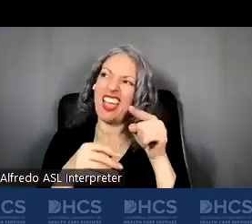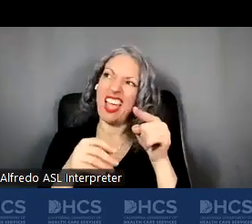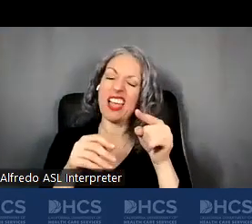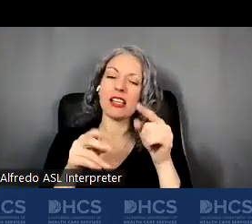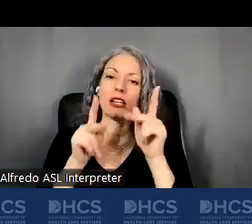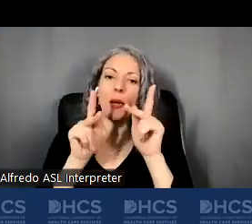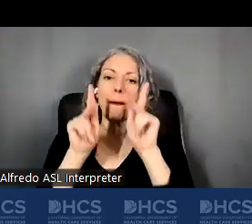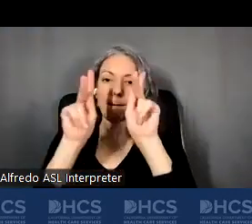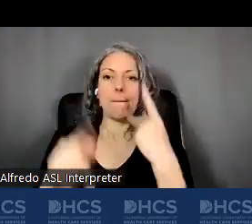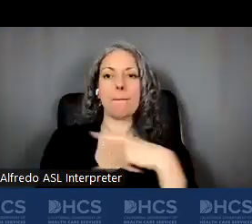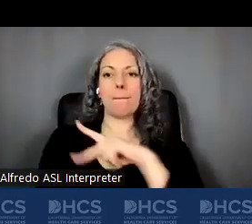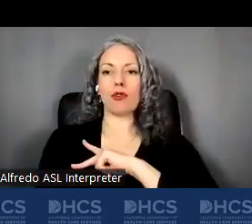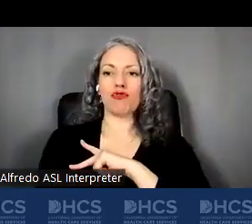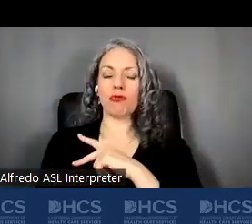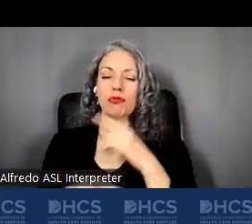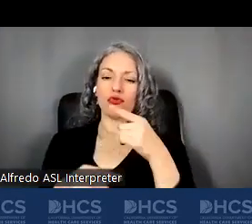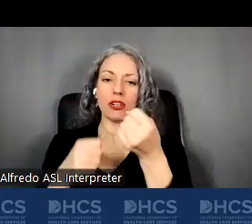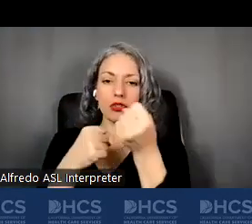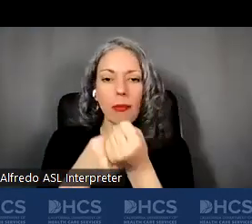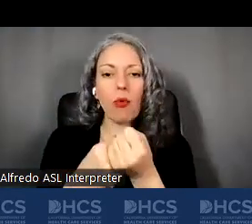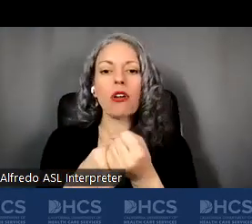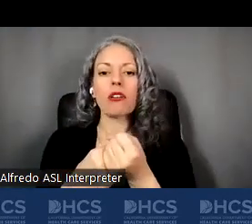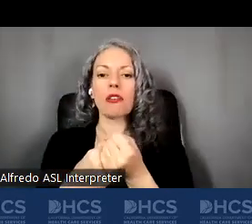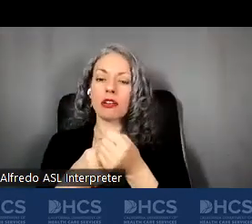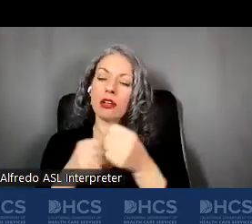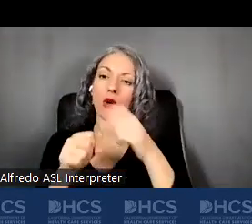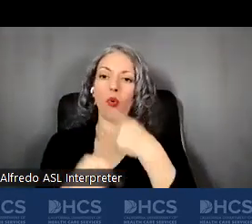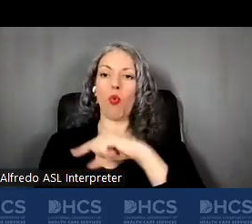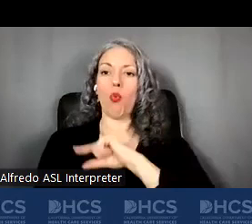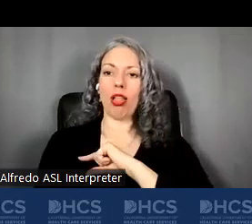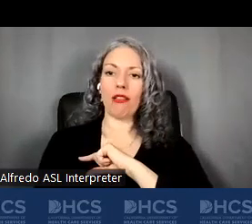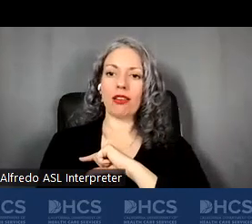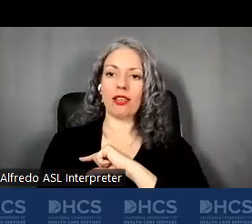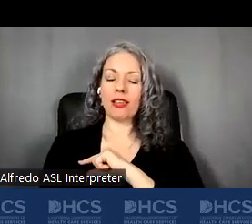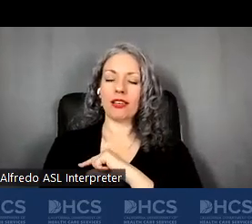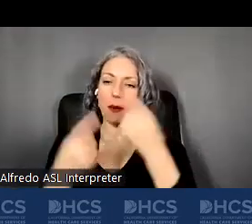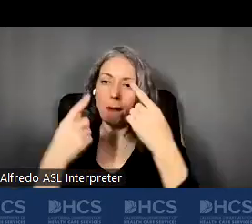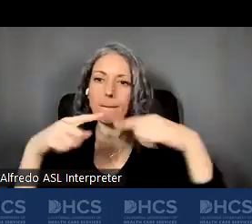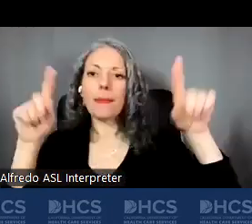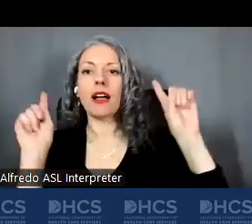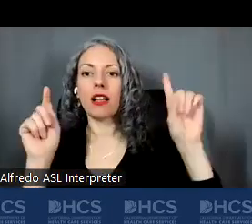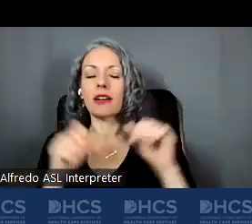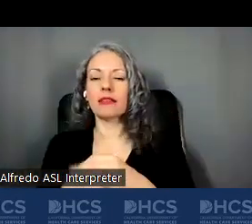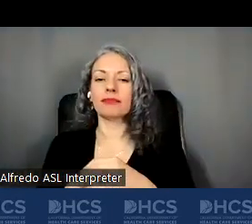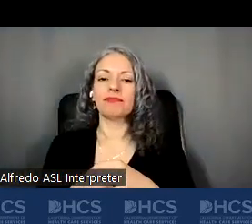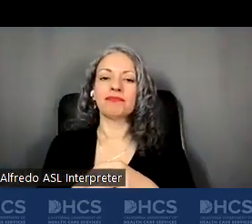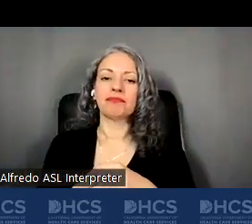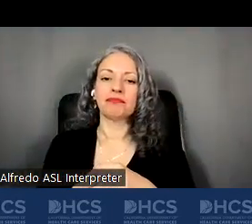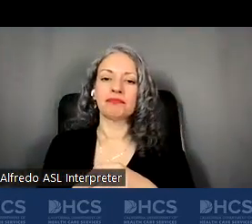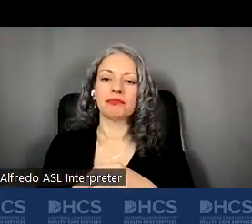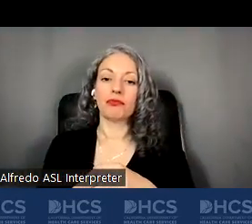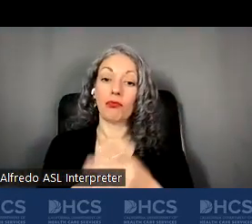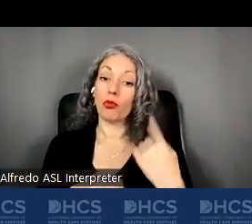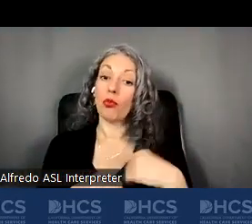to address social drivers of health, improve quality outcomes, and reduce healthcare disparities. And we really